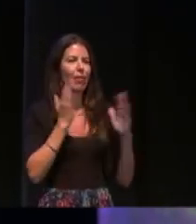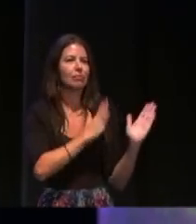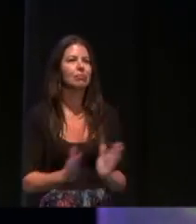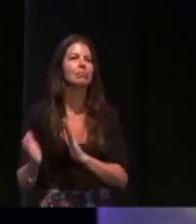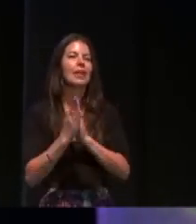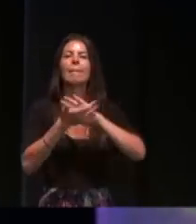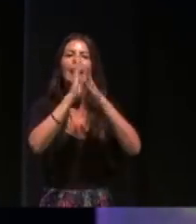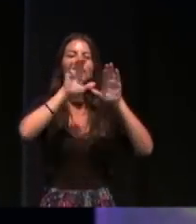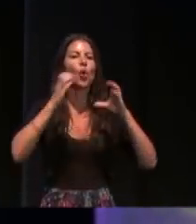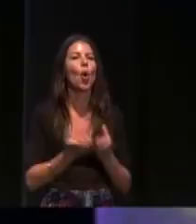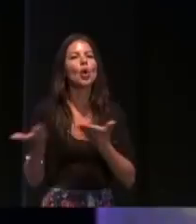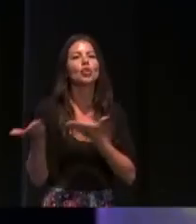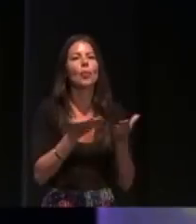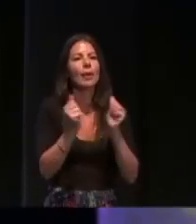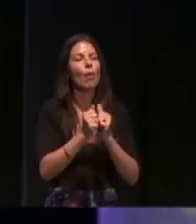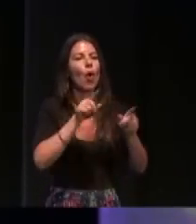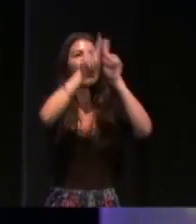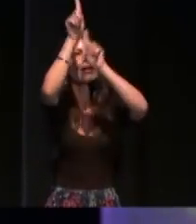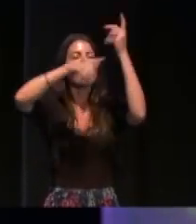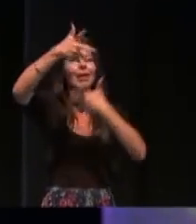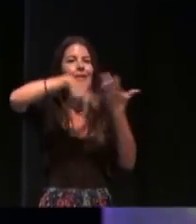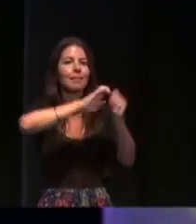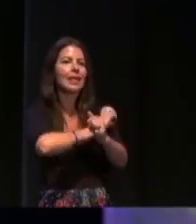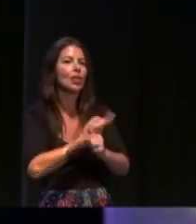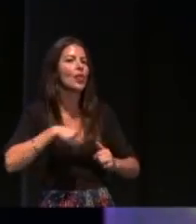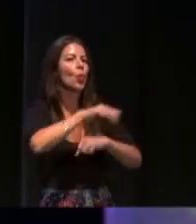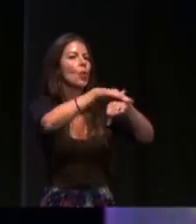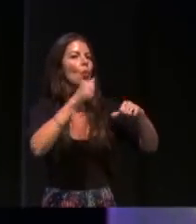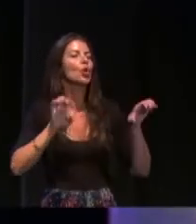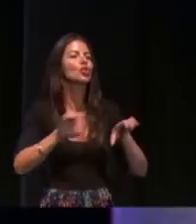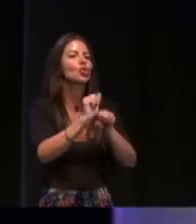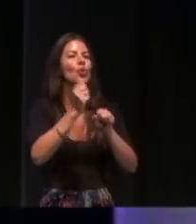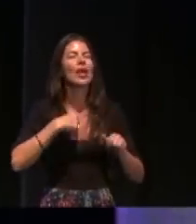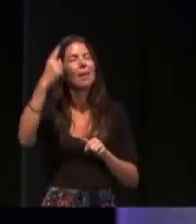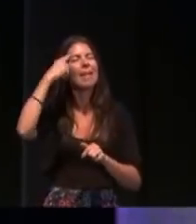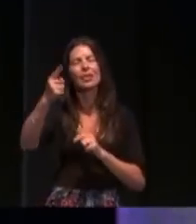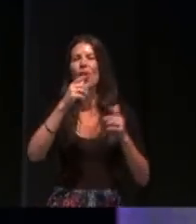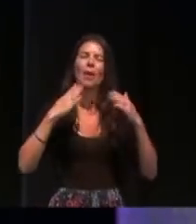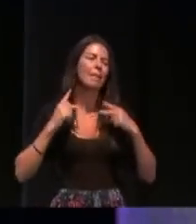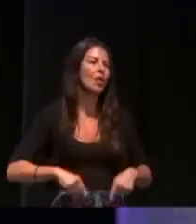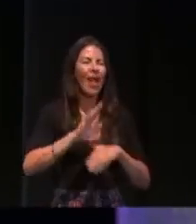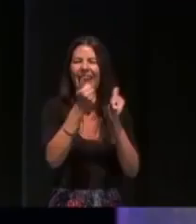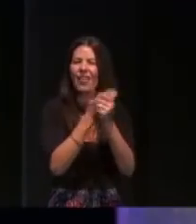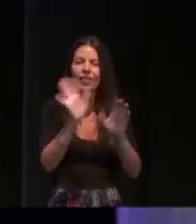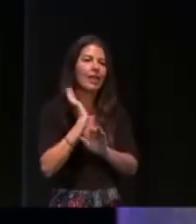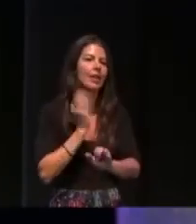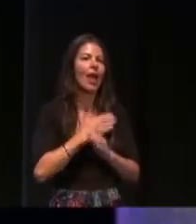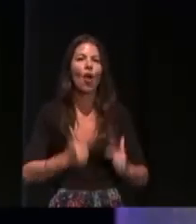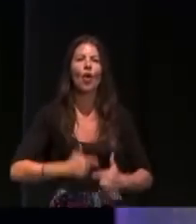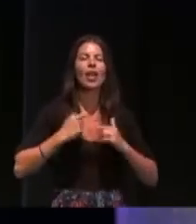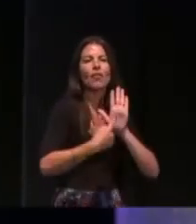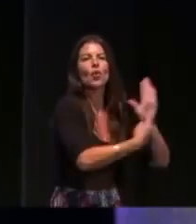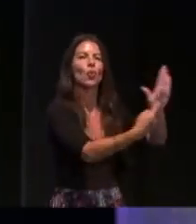every whit whole to carry more cosmic energy for the work that we're called to do, that our mental body is clear, our emotional body is pure, the body of our affairs reflect and reveal